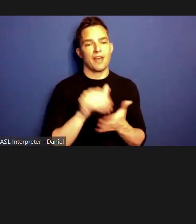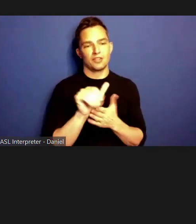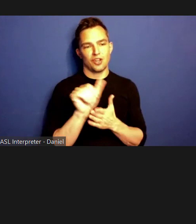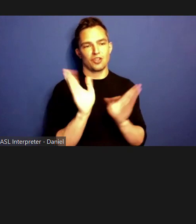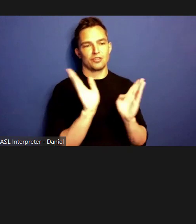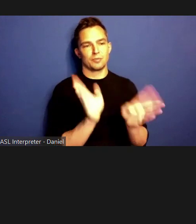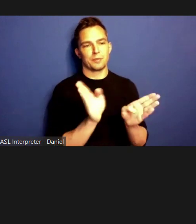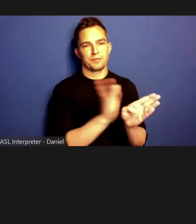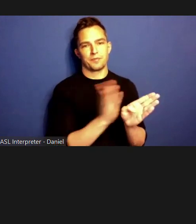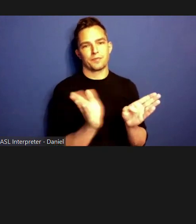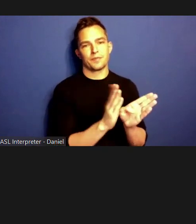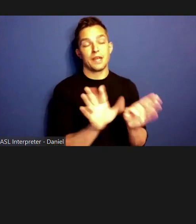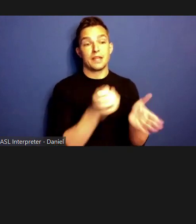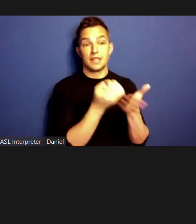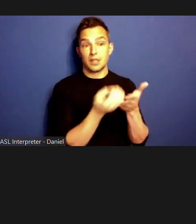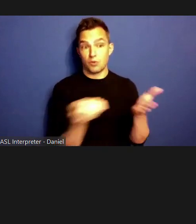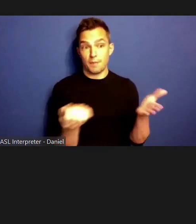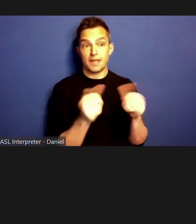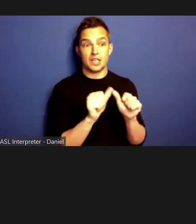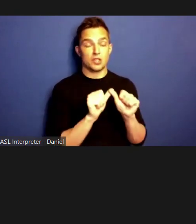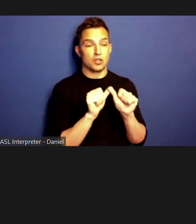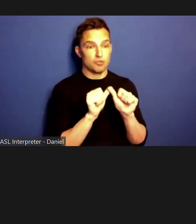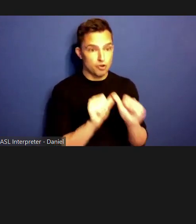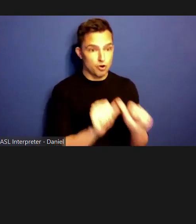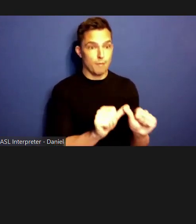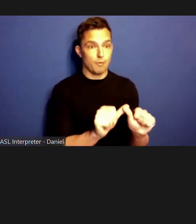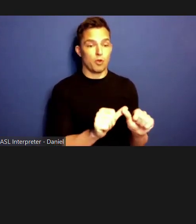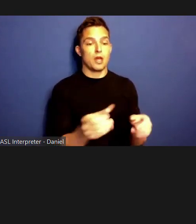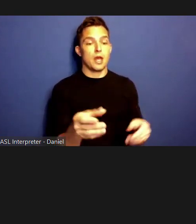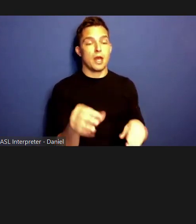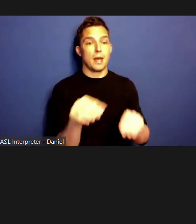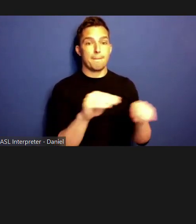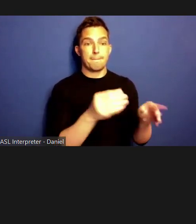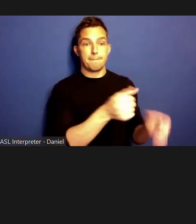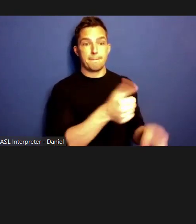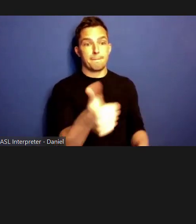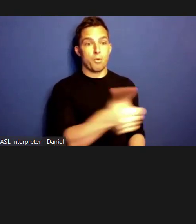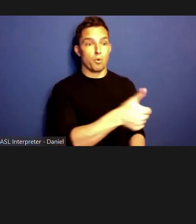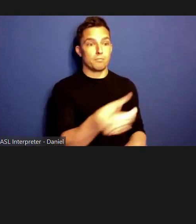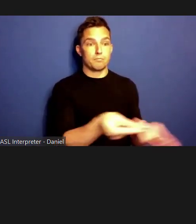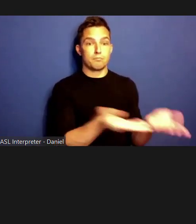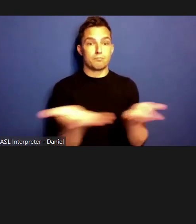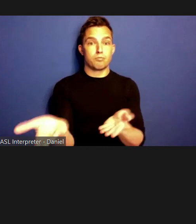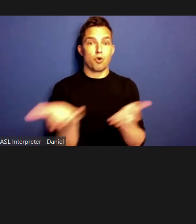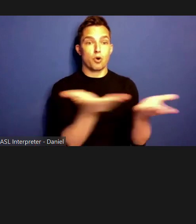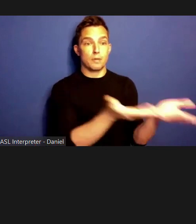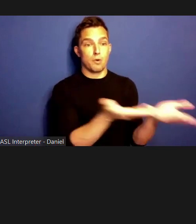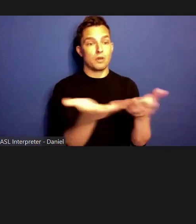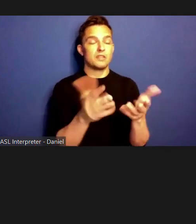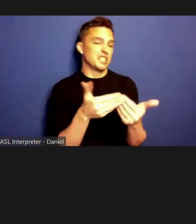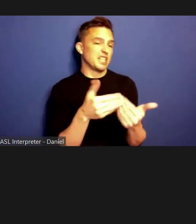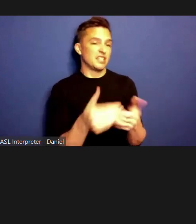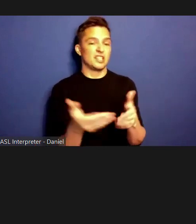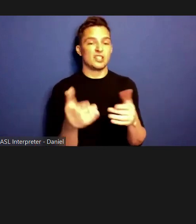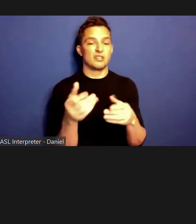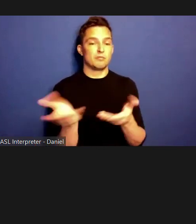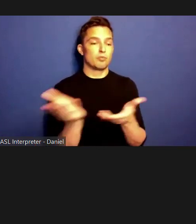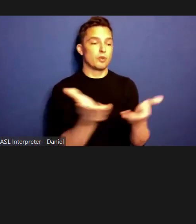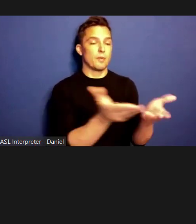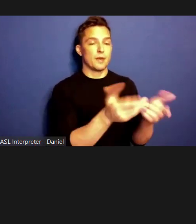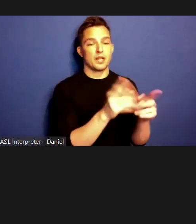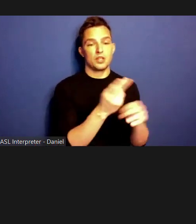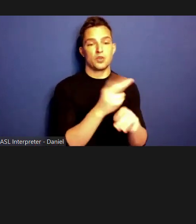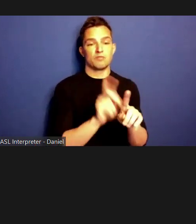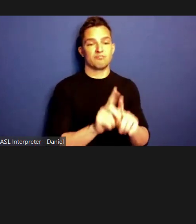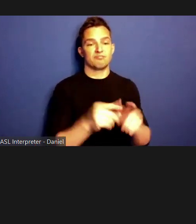$1,000. The equipment is durable and portable, enabling us to easily transport and use it in a variety of